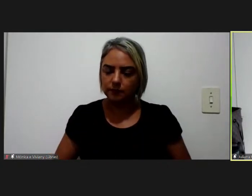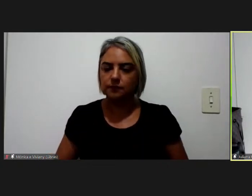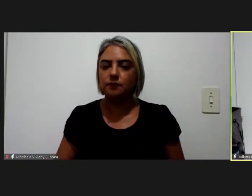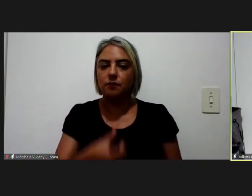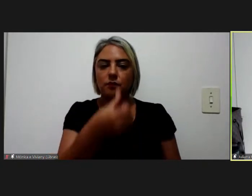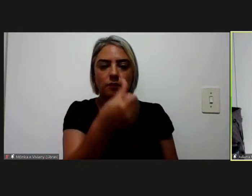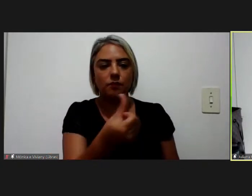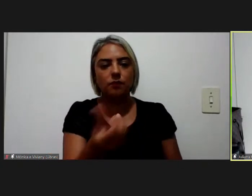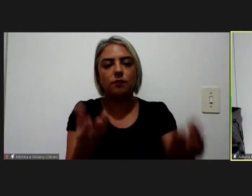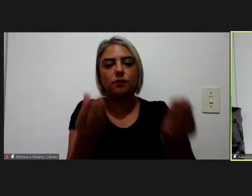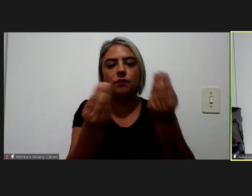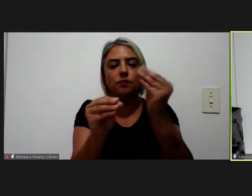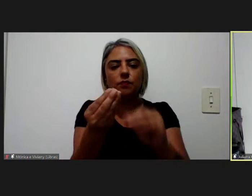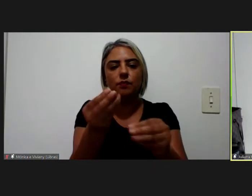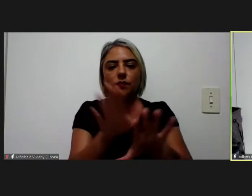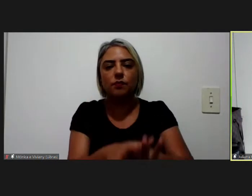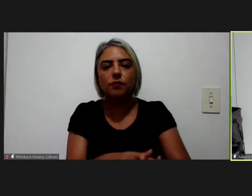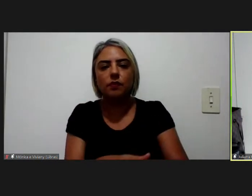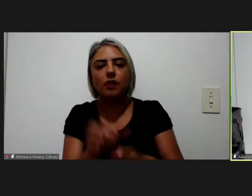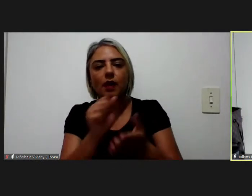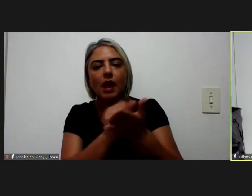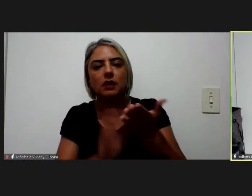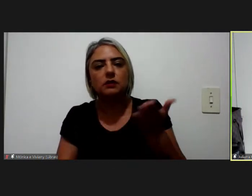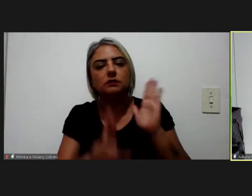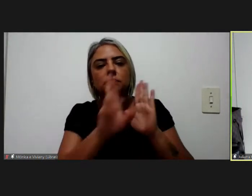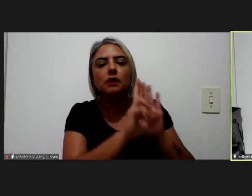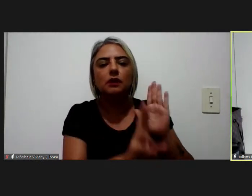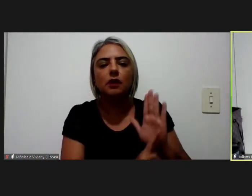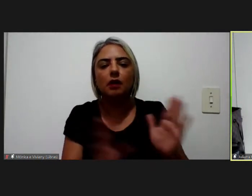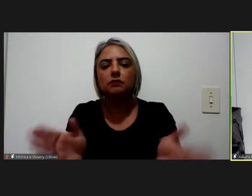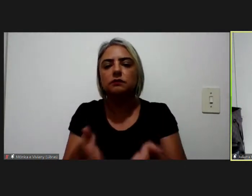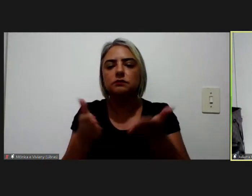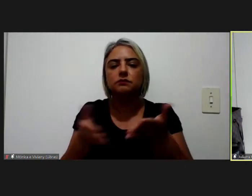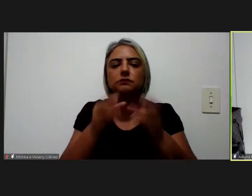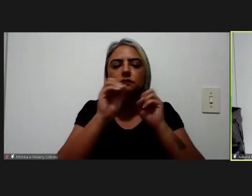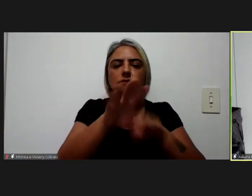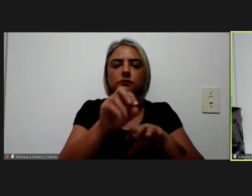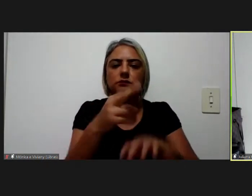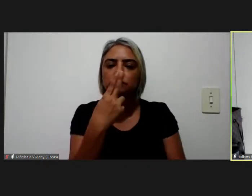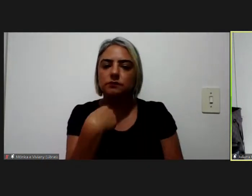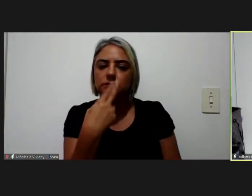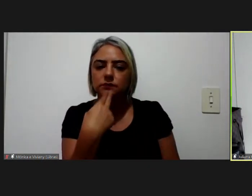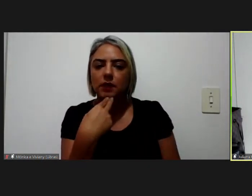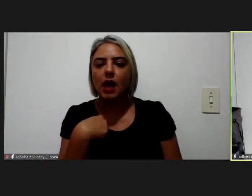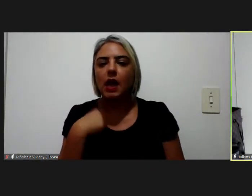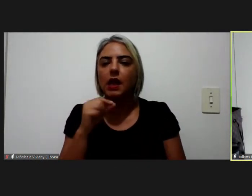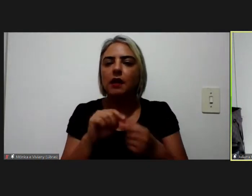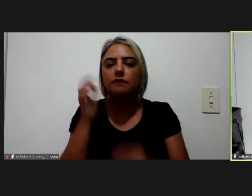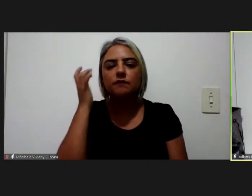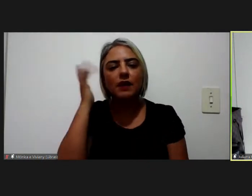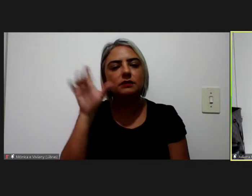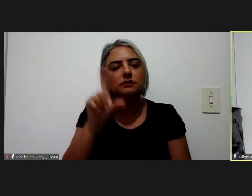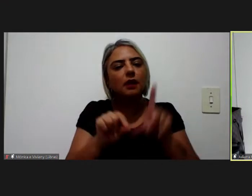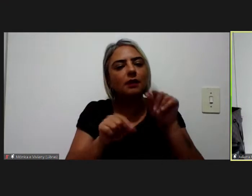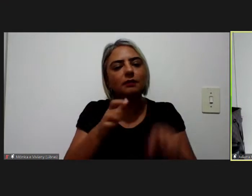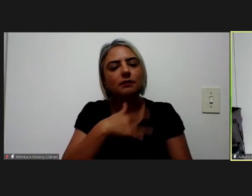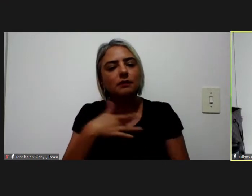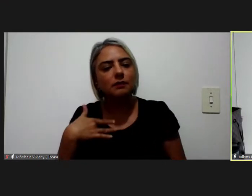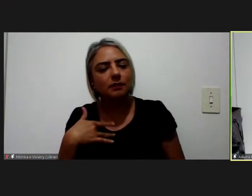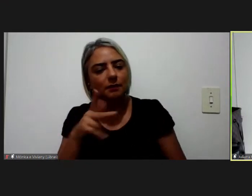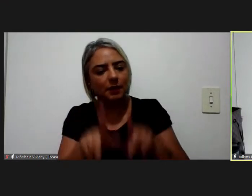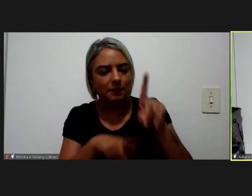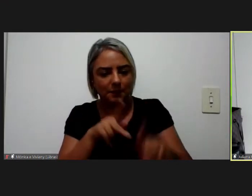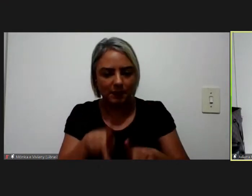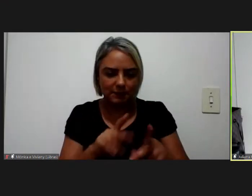resources. 60. Implementar ações Implement regulatórias que regulatory favoreçam a action that alfabetização favor nutritional nutricional education e actions and facilite as hábitos facilitate saudáveis pela health choice by